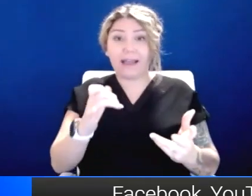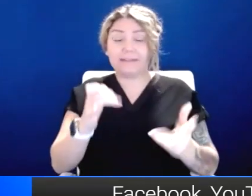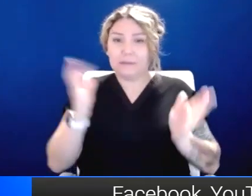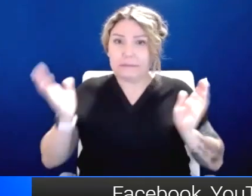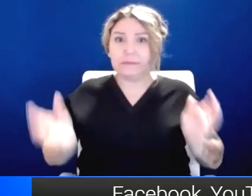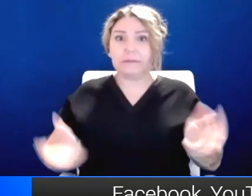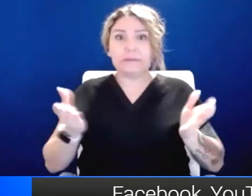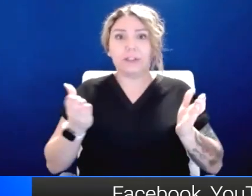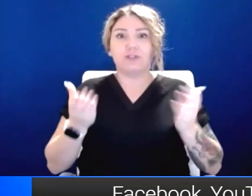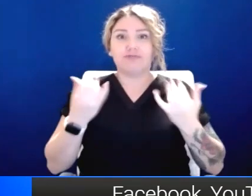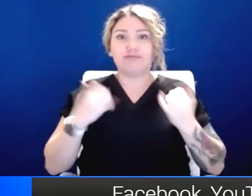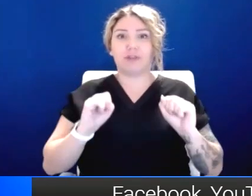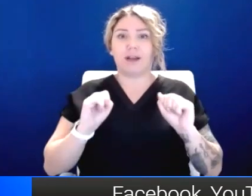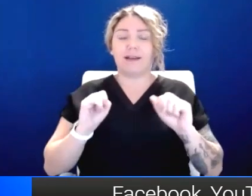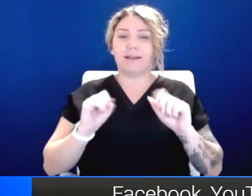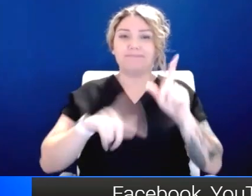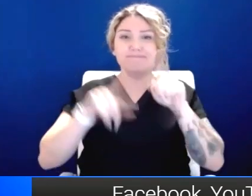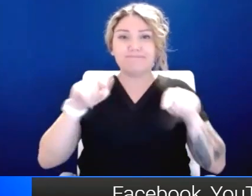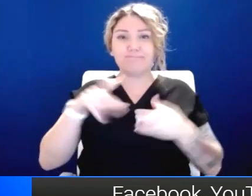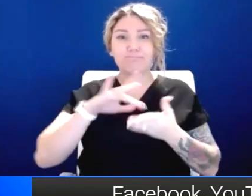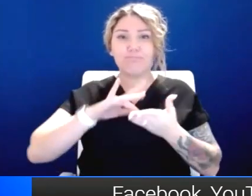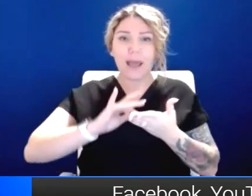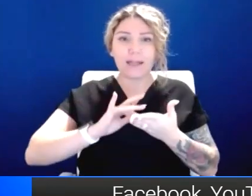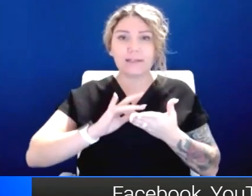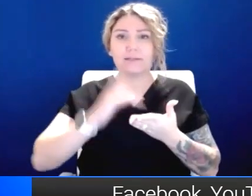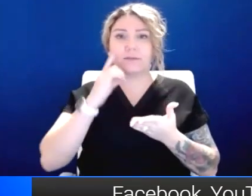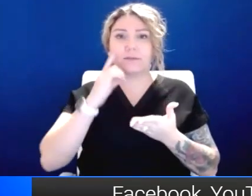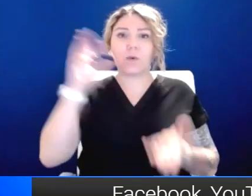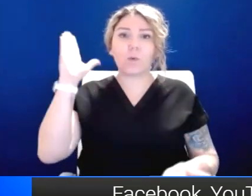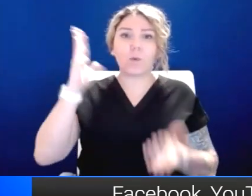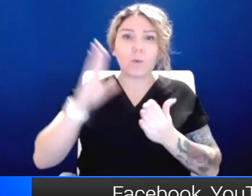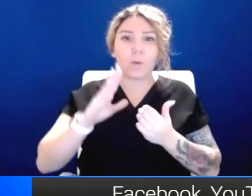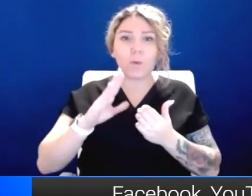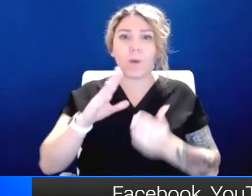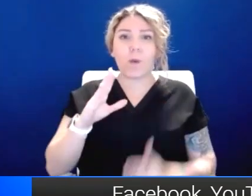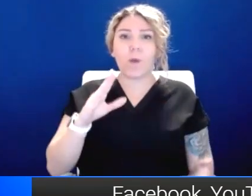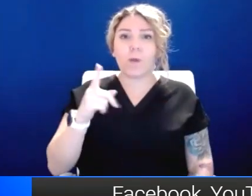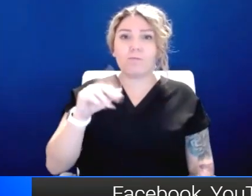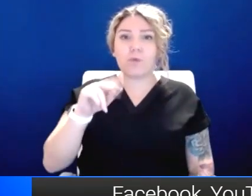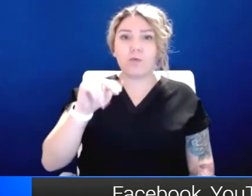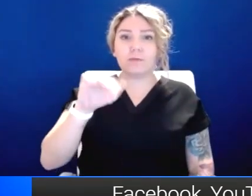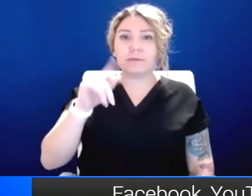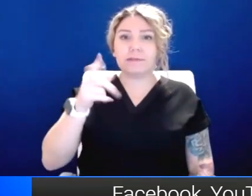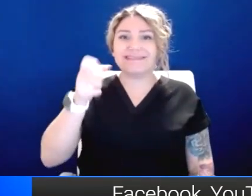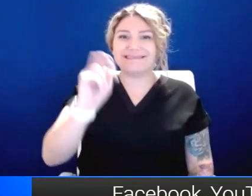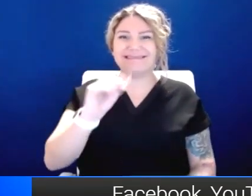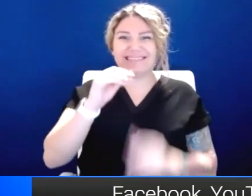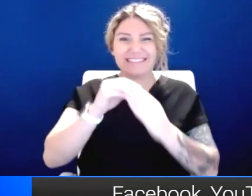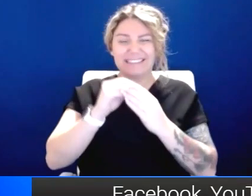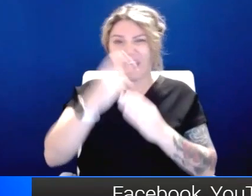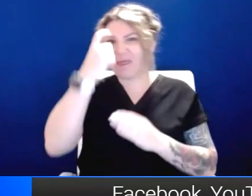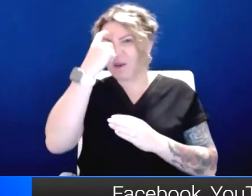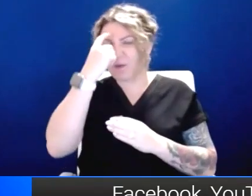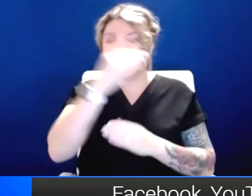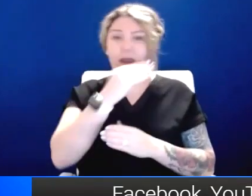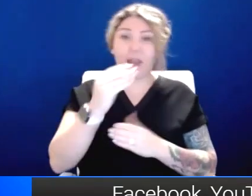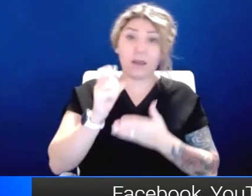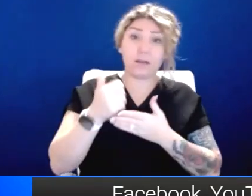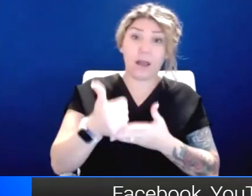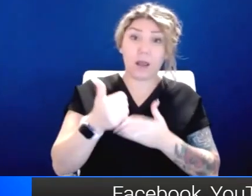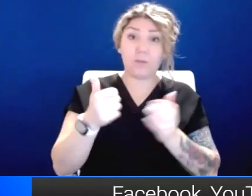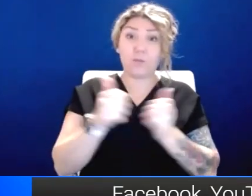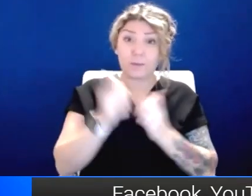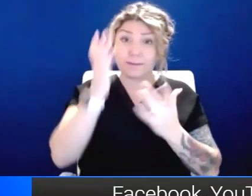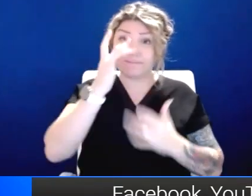is different medications that are looking to reduce the protein in the brain, and maybe that may actually help with Parkinson's